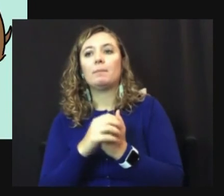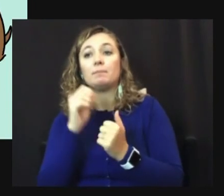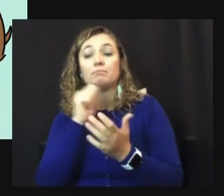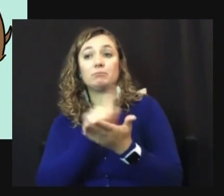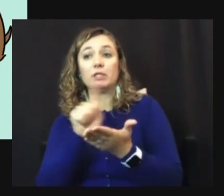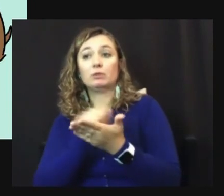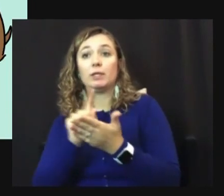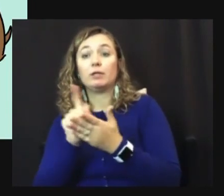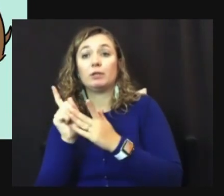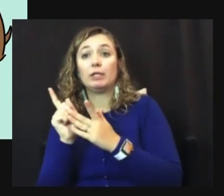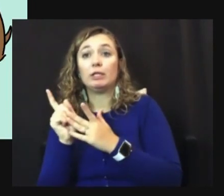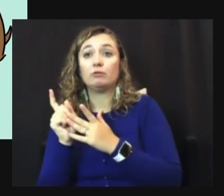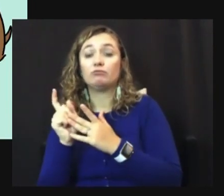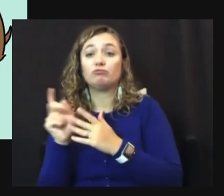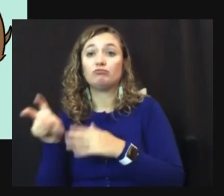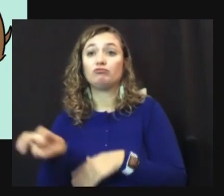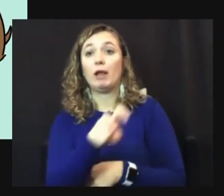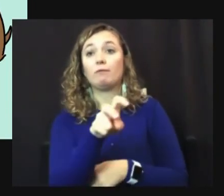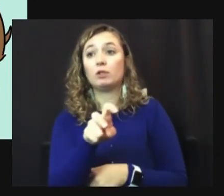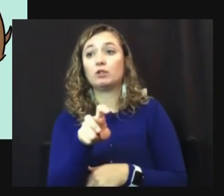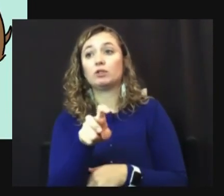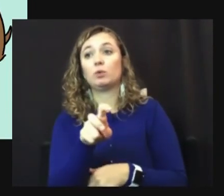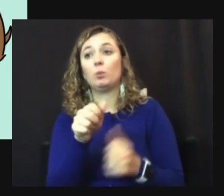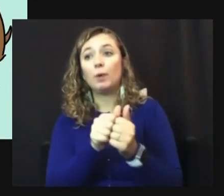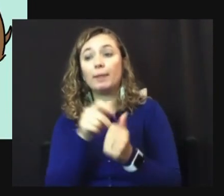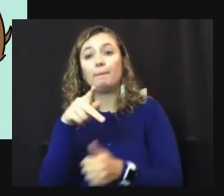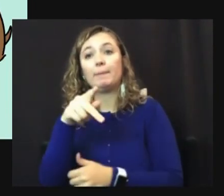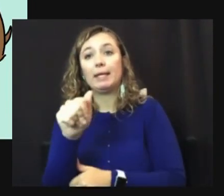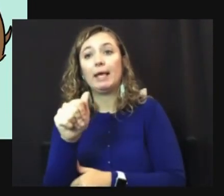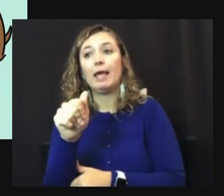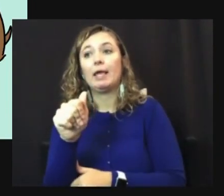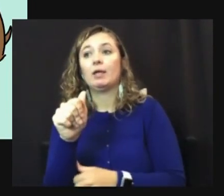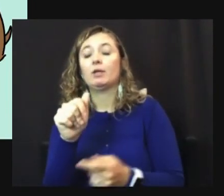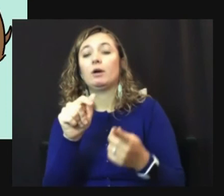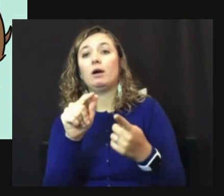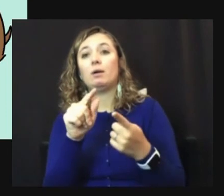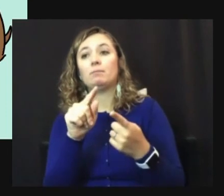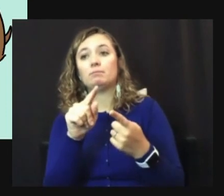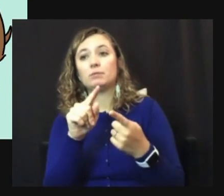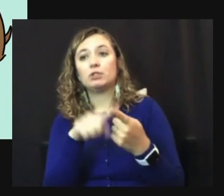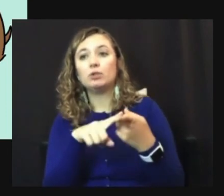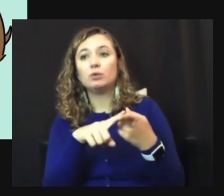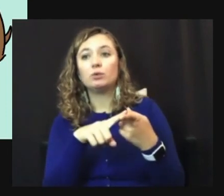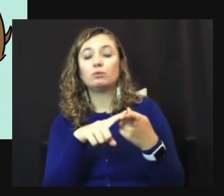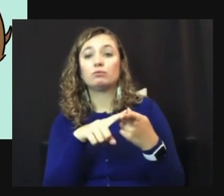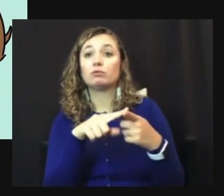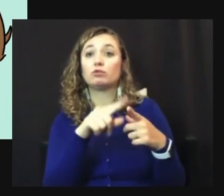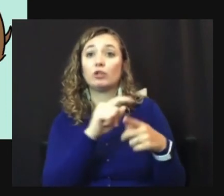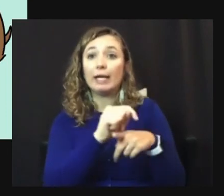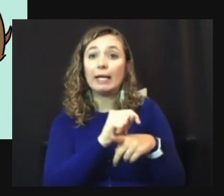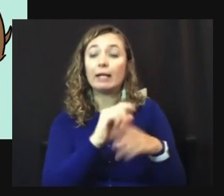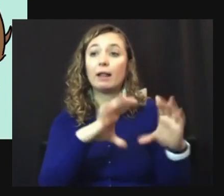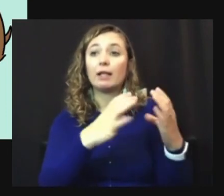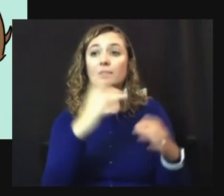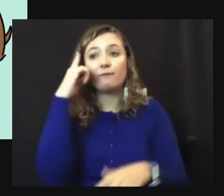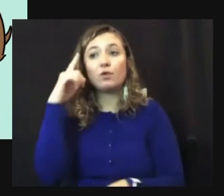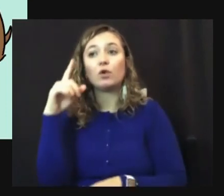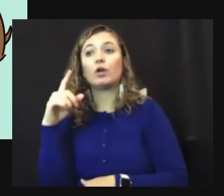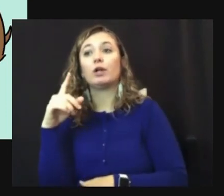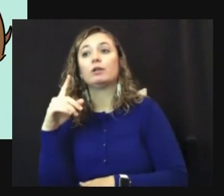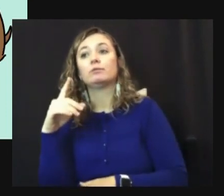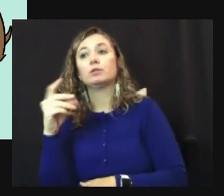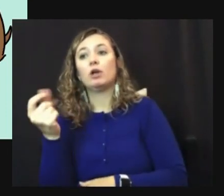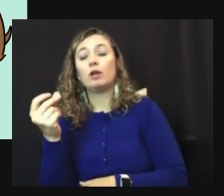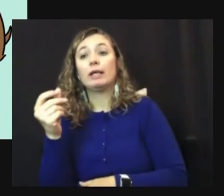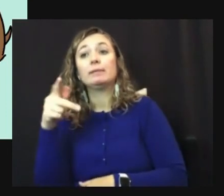classes. His PA is with him to support his regulation. Matty buys the ticket and plans for the journey and does all the stuff, but his PA is